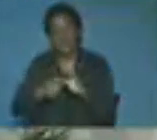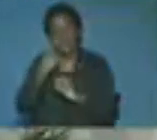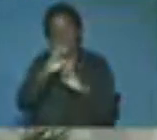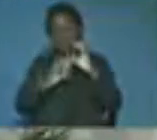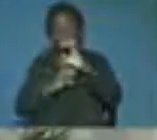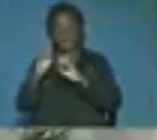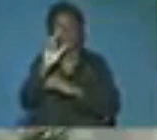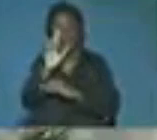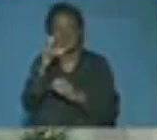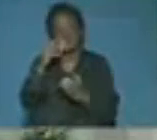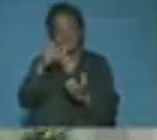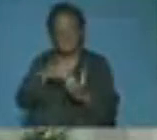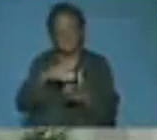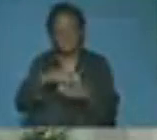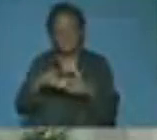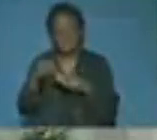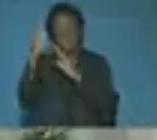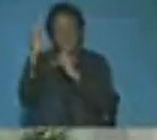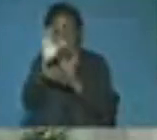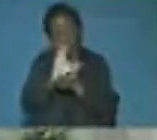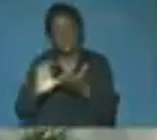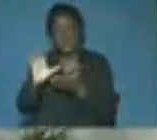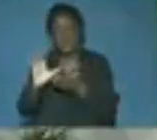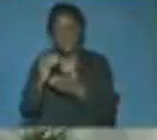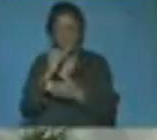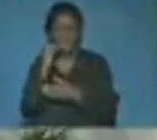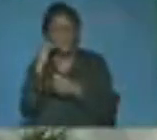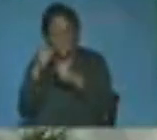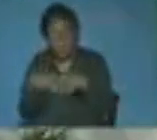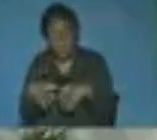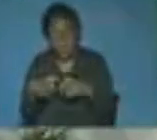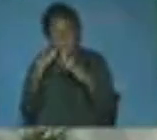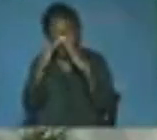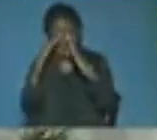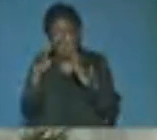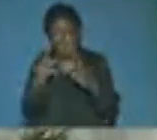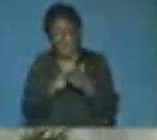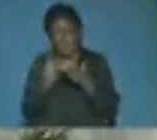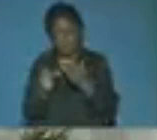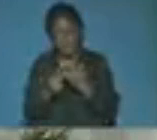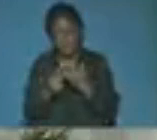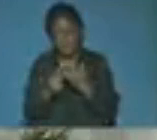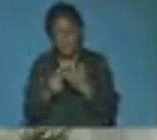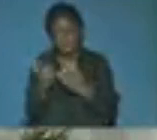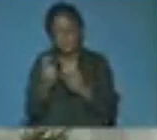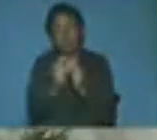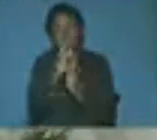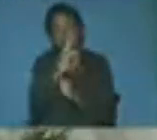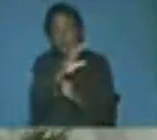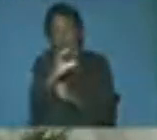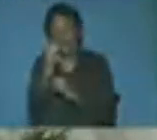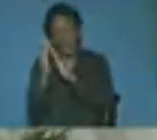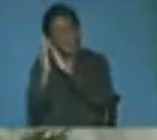million Hope City Homeless Shelter project. It's a proposed 100-bed temporary housing